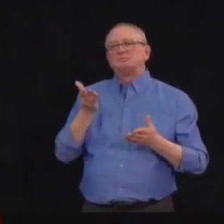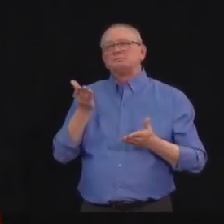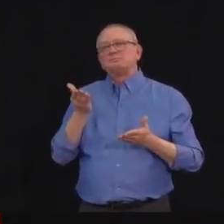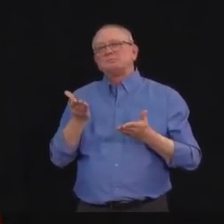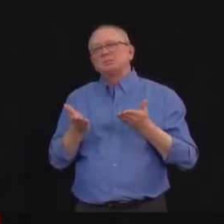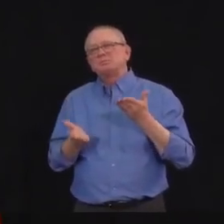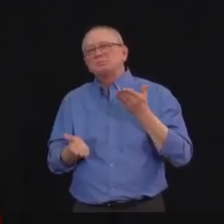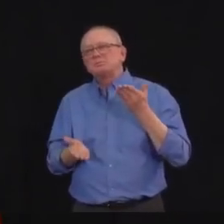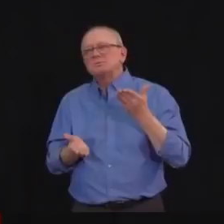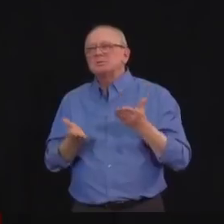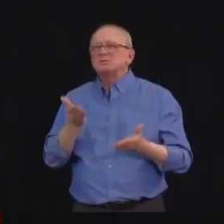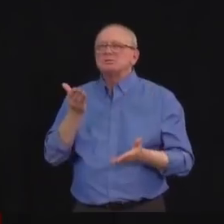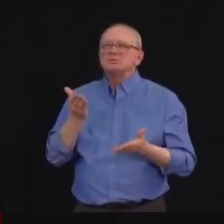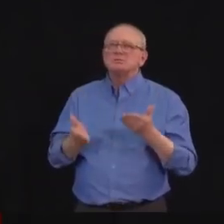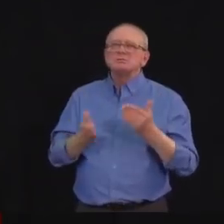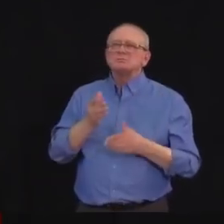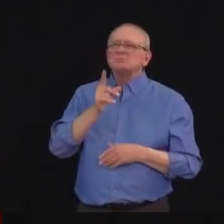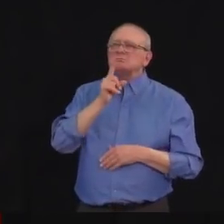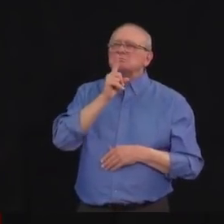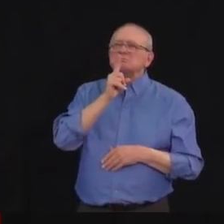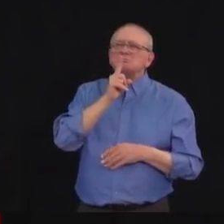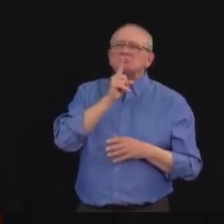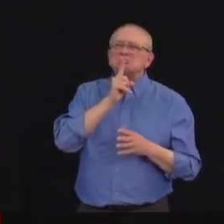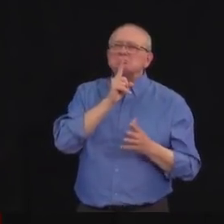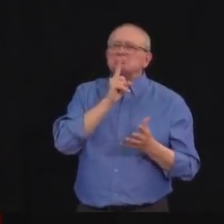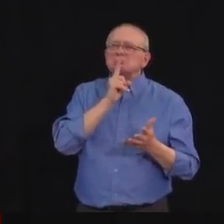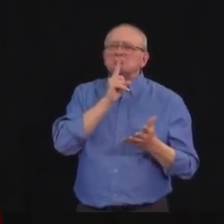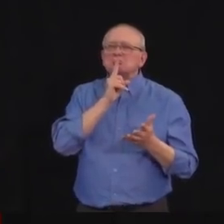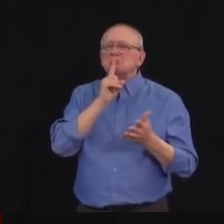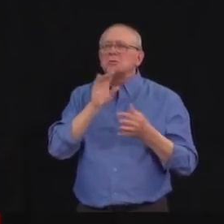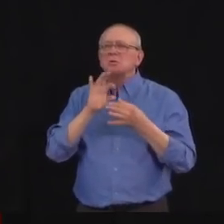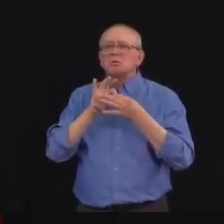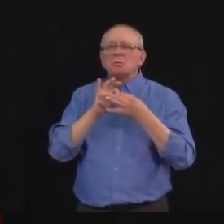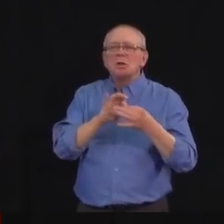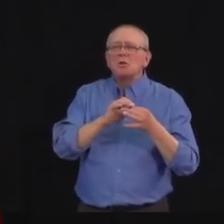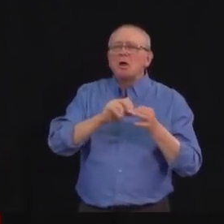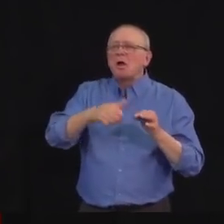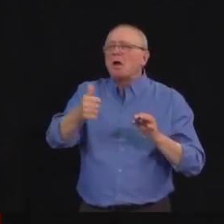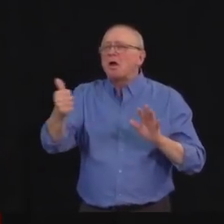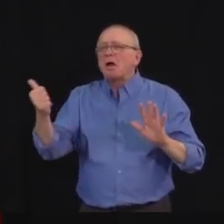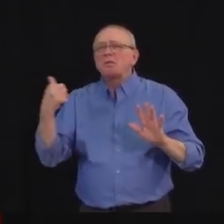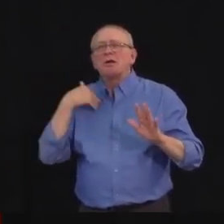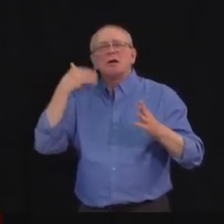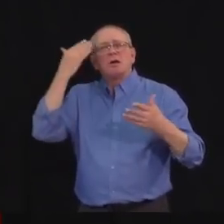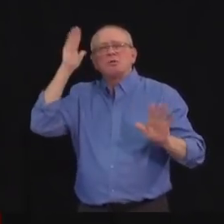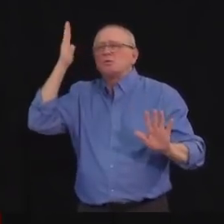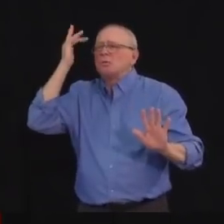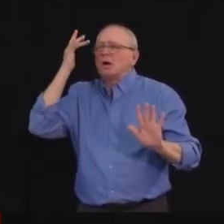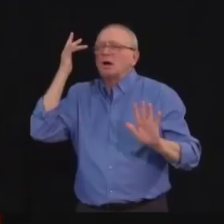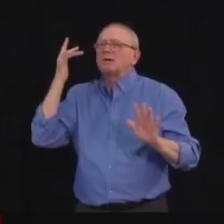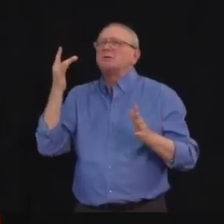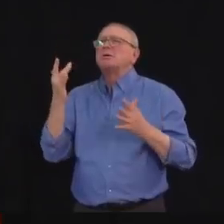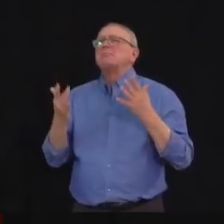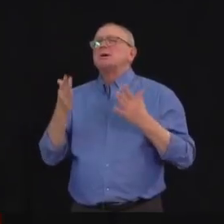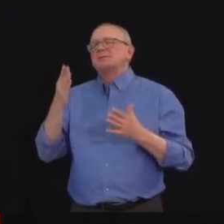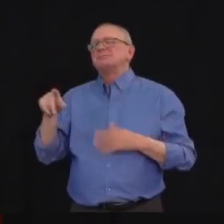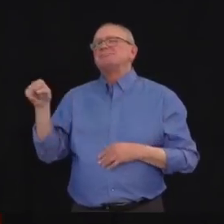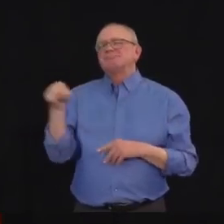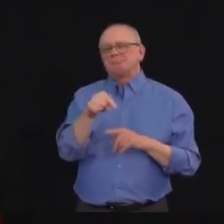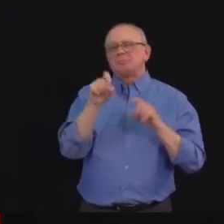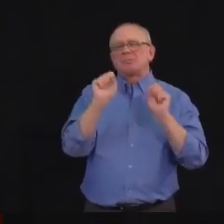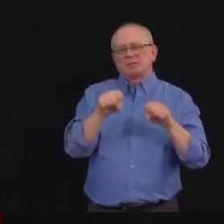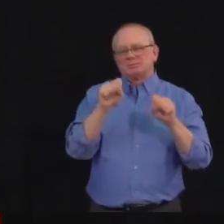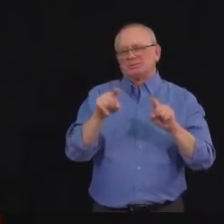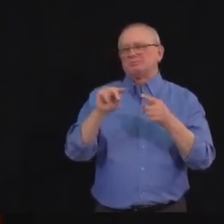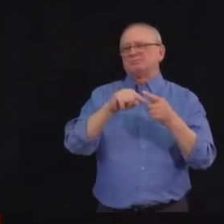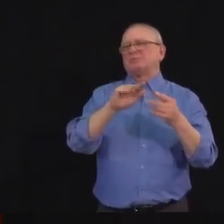doesn't say that they were connected to a known case, they fall into that bucket of suspected community transmission. But as